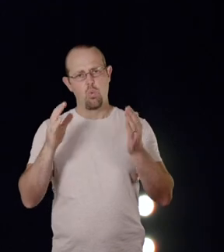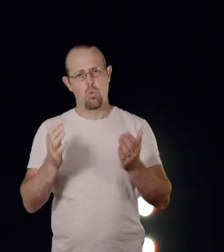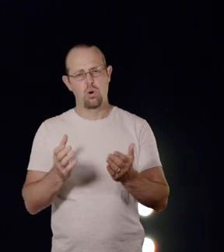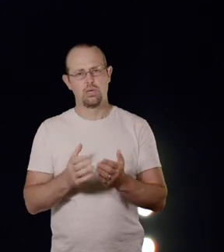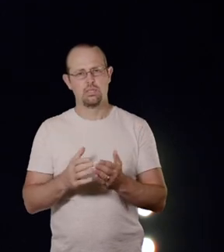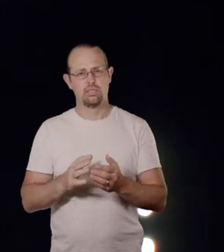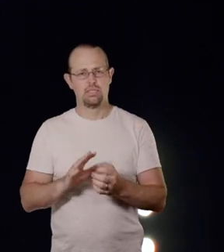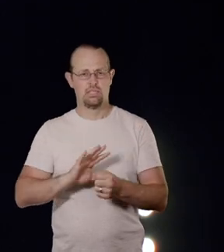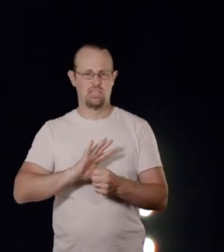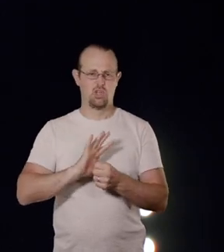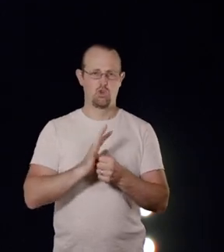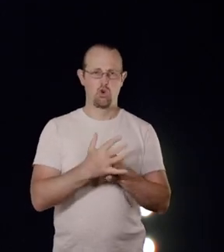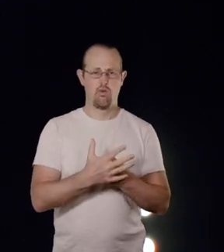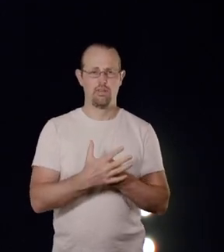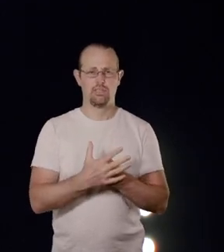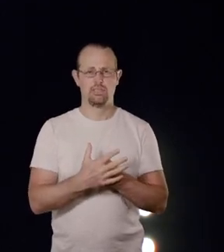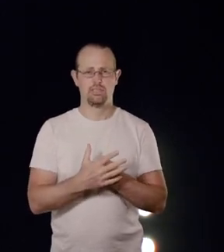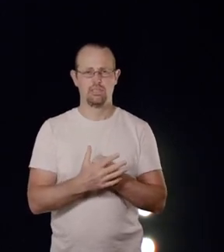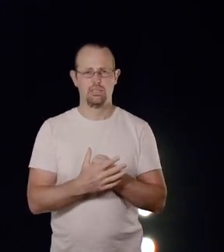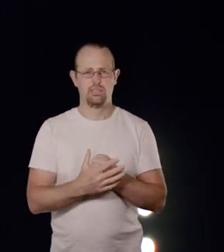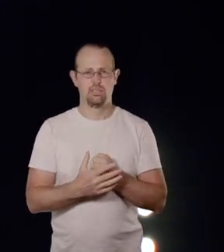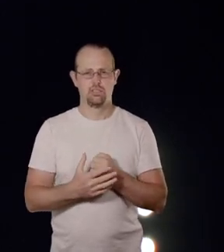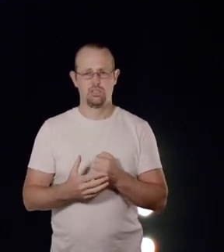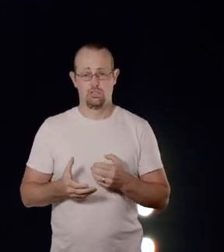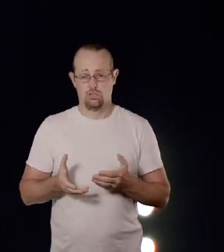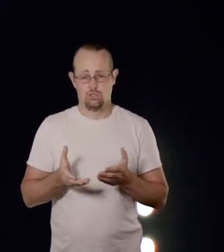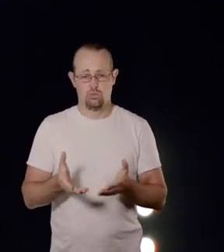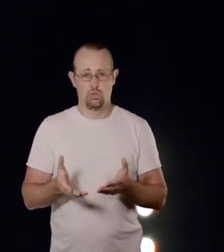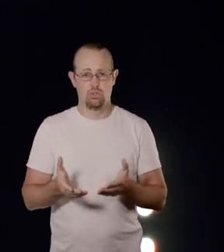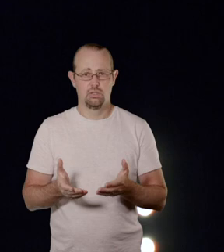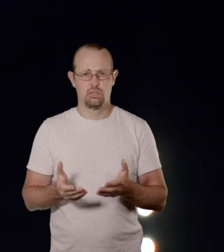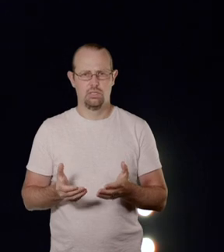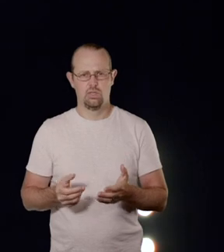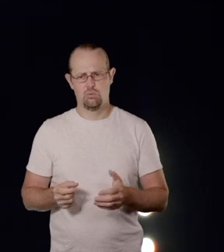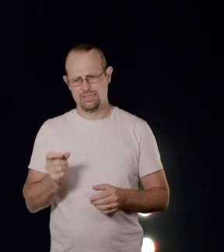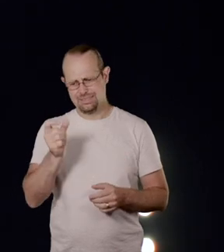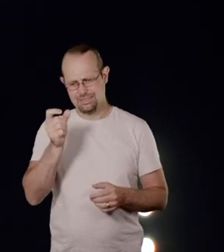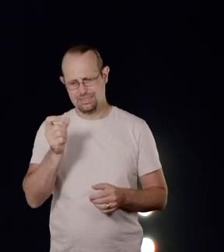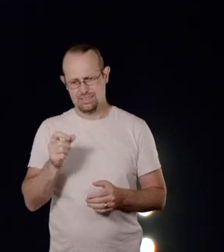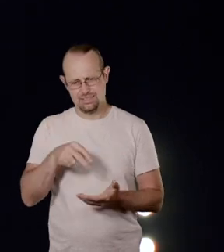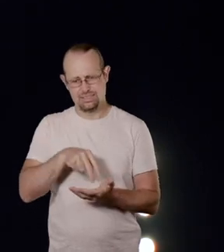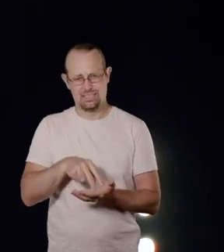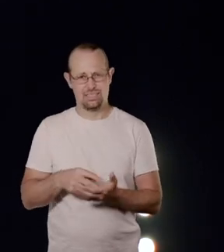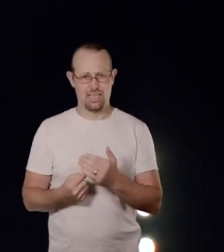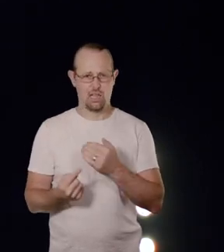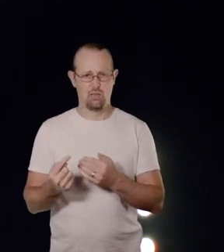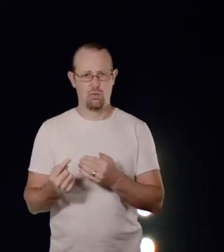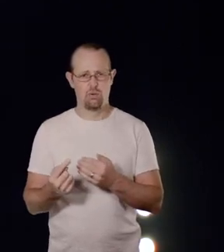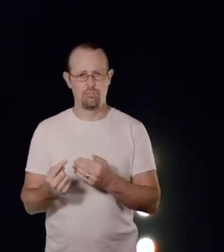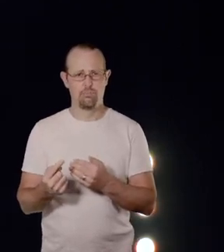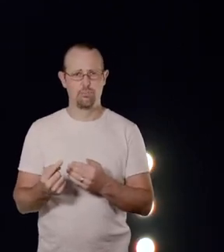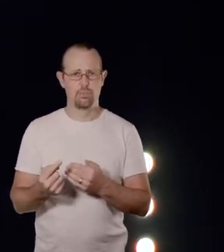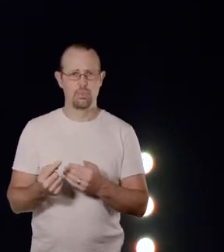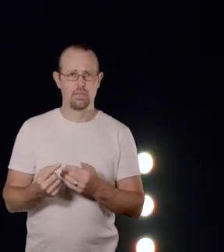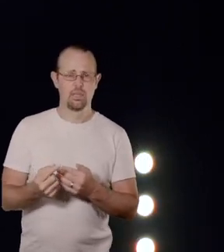an individual, and yet they need to be right with God. Pray these words with me, if you would, if you want to give your life to